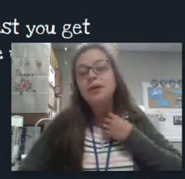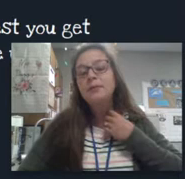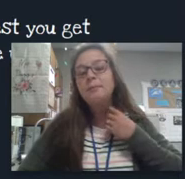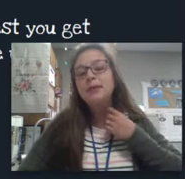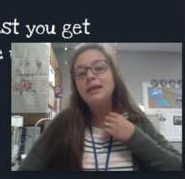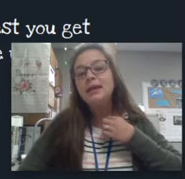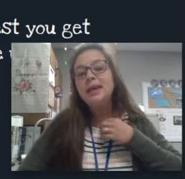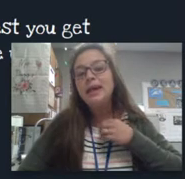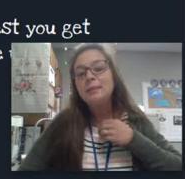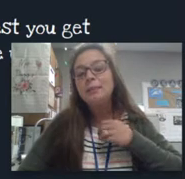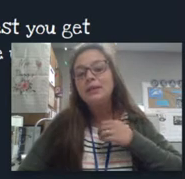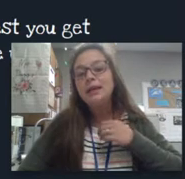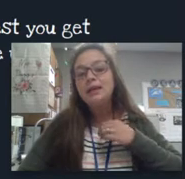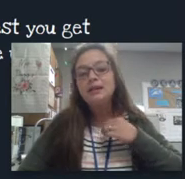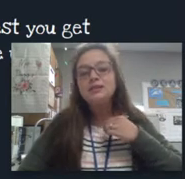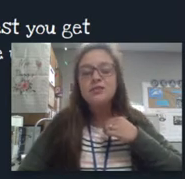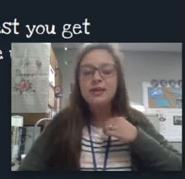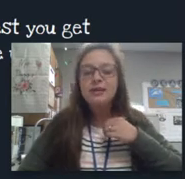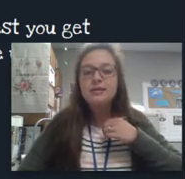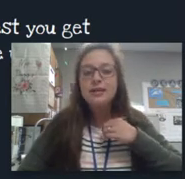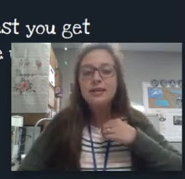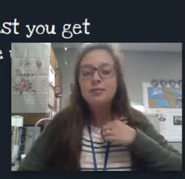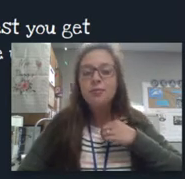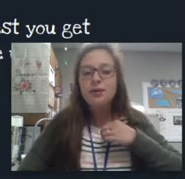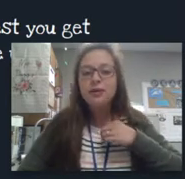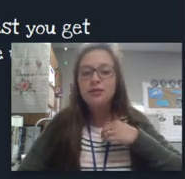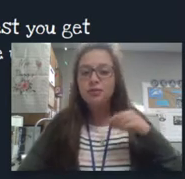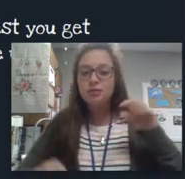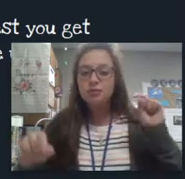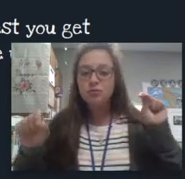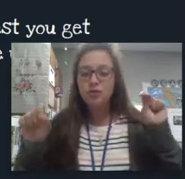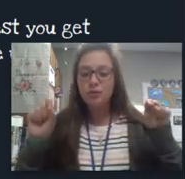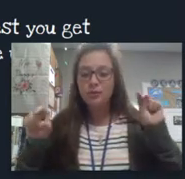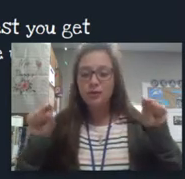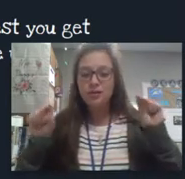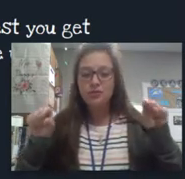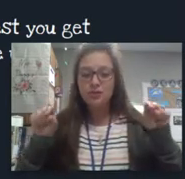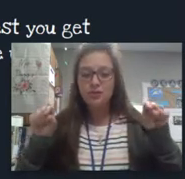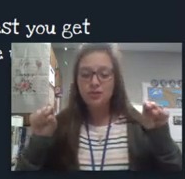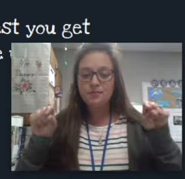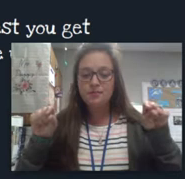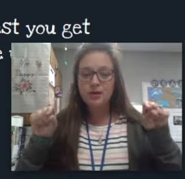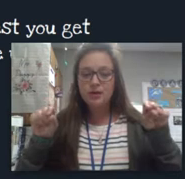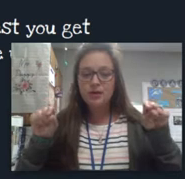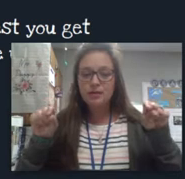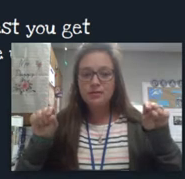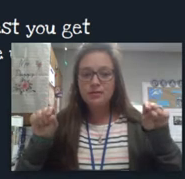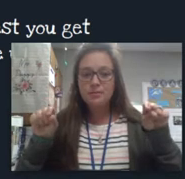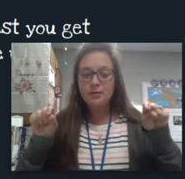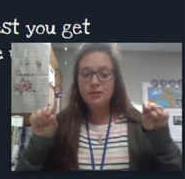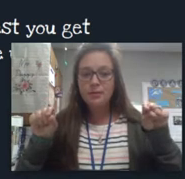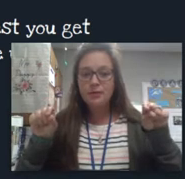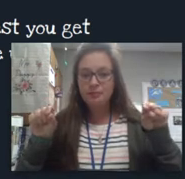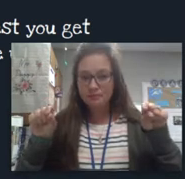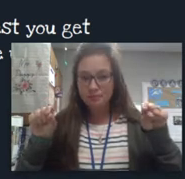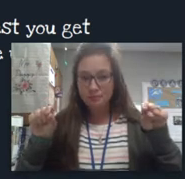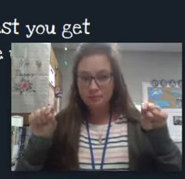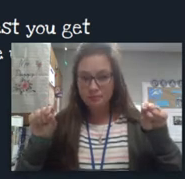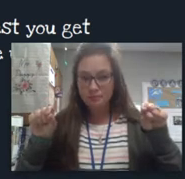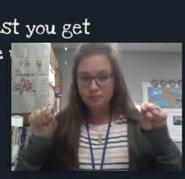or me game play. So, they set it up with doing the pronouns first. But